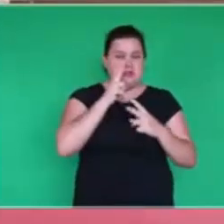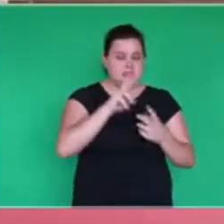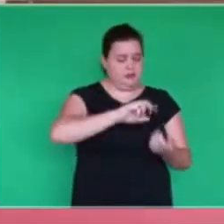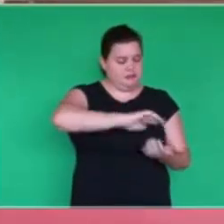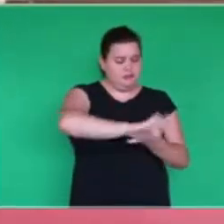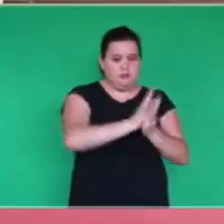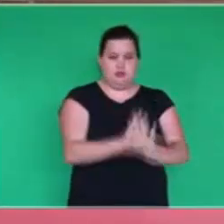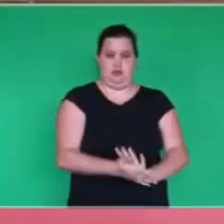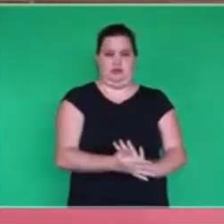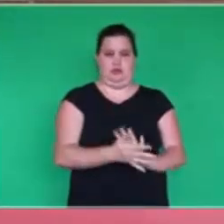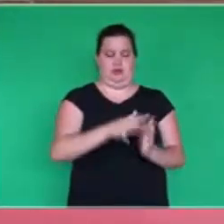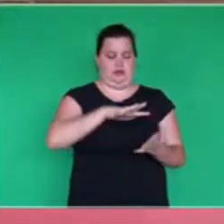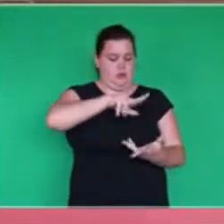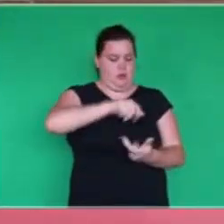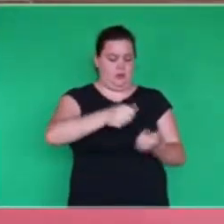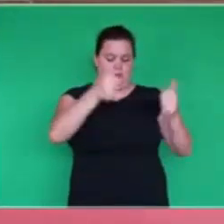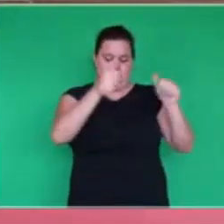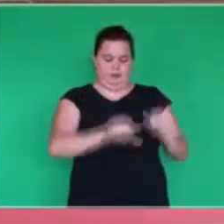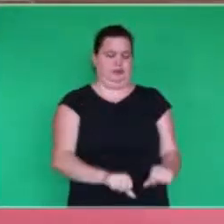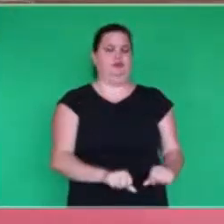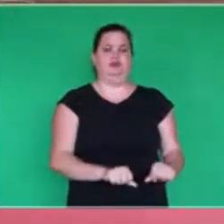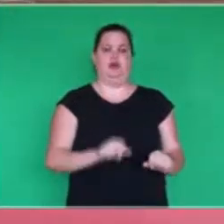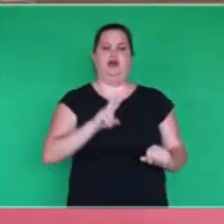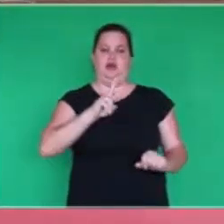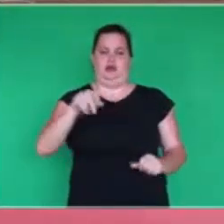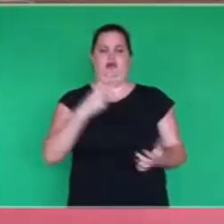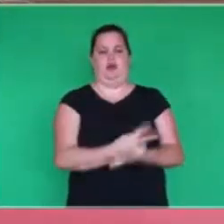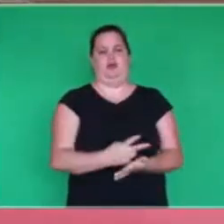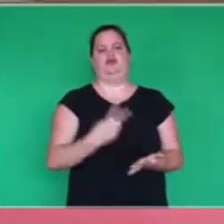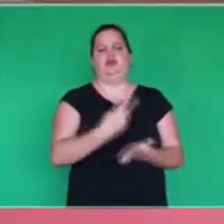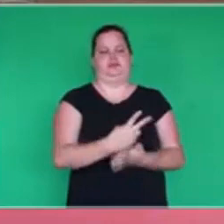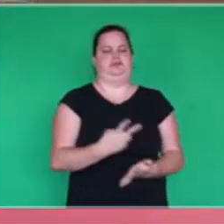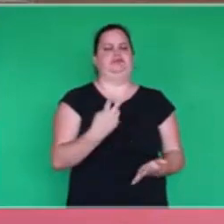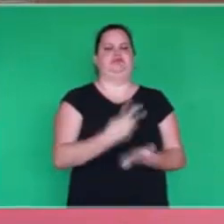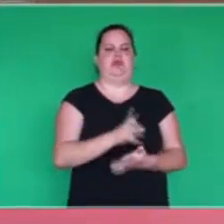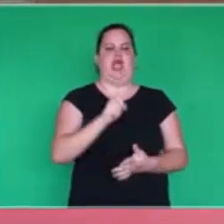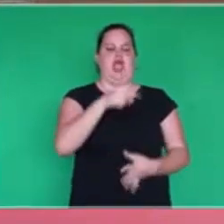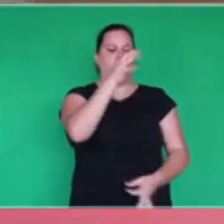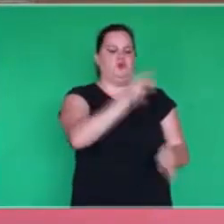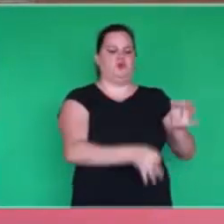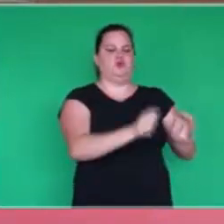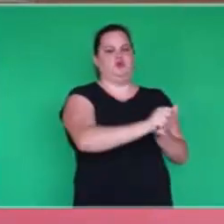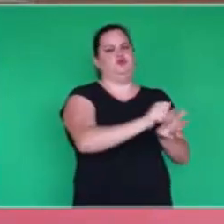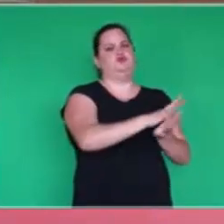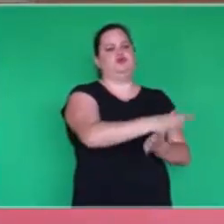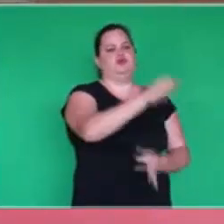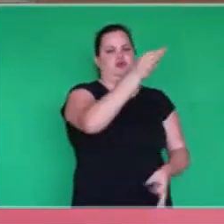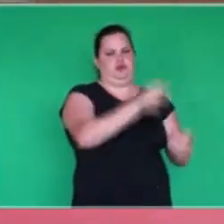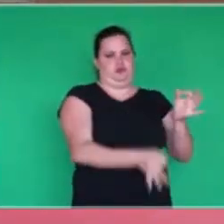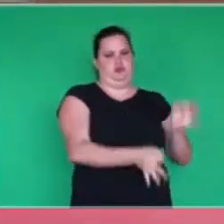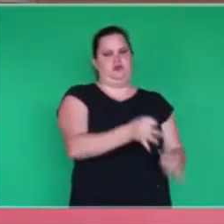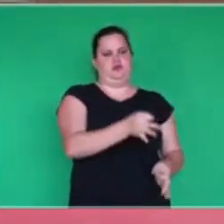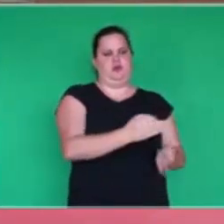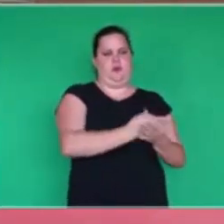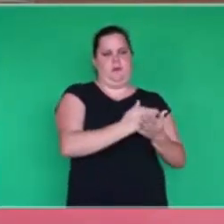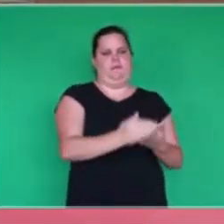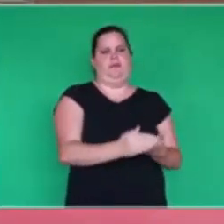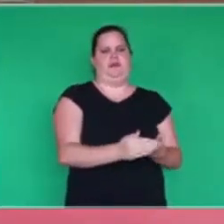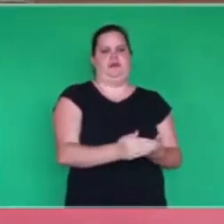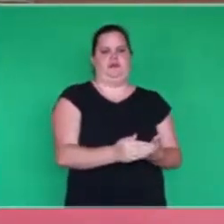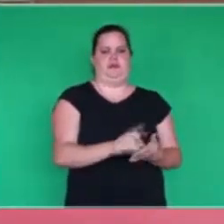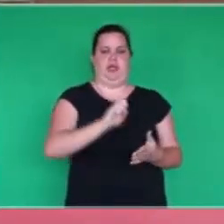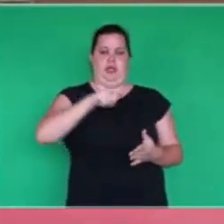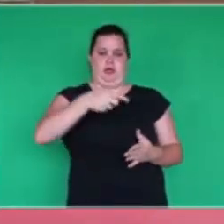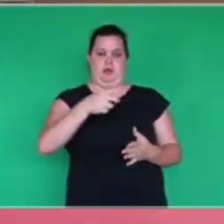fifth, sixth, and seventh trumpet, which will be sounded during the Great Tribulation. So let